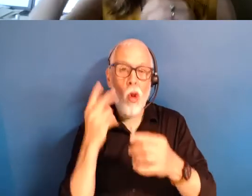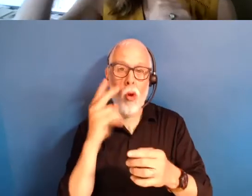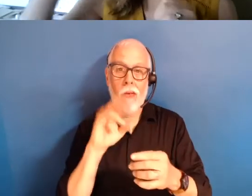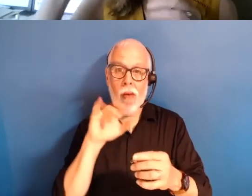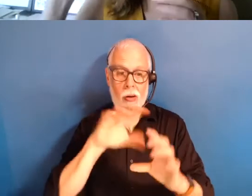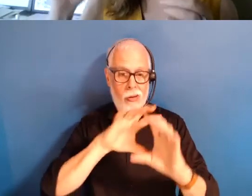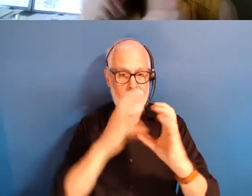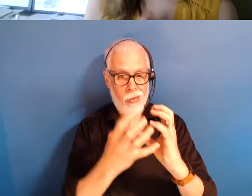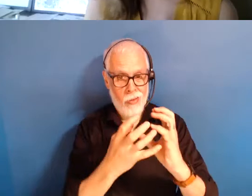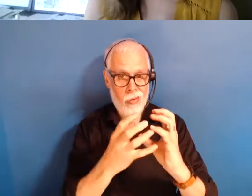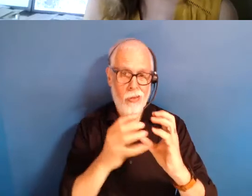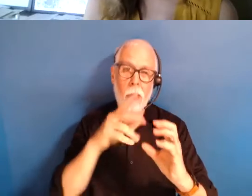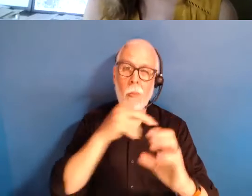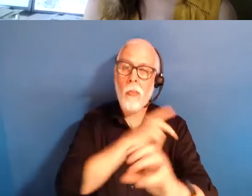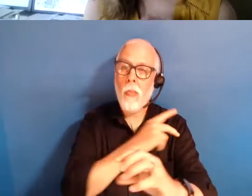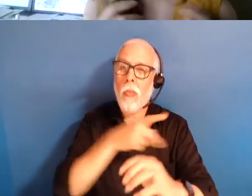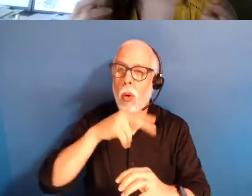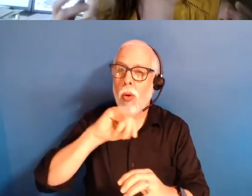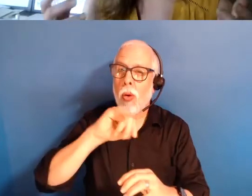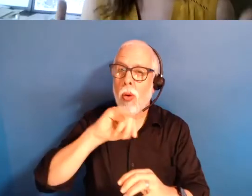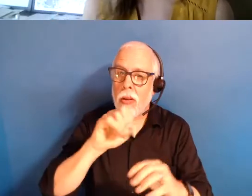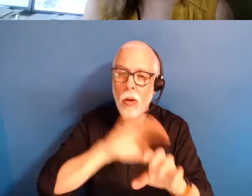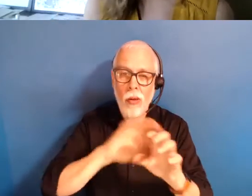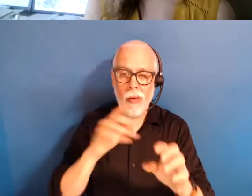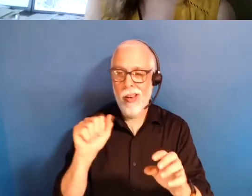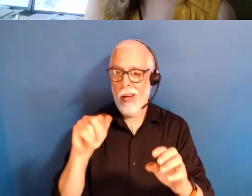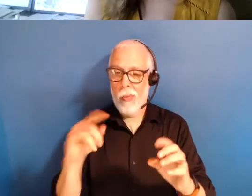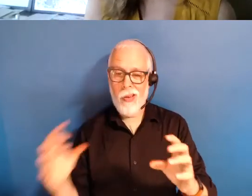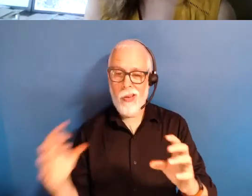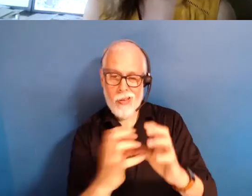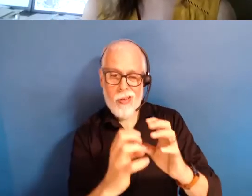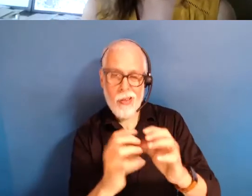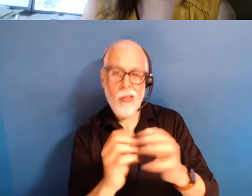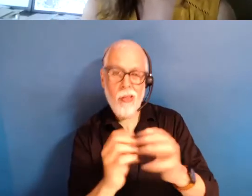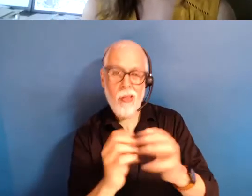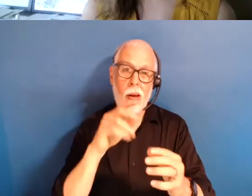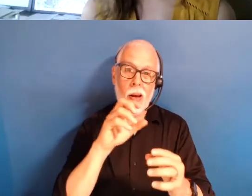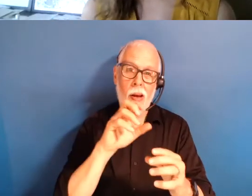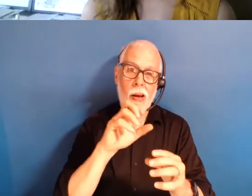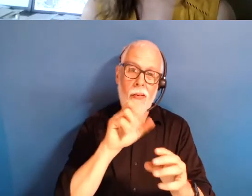virus and there are proteins on the virus, the antibody attacks those proteins